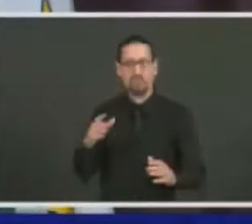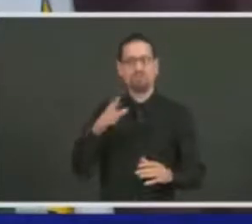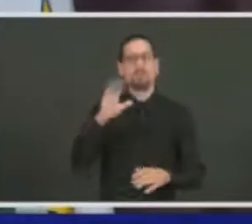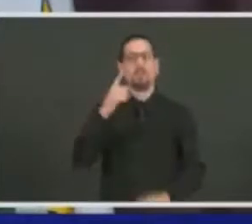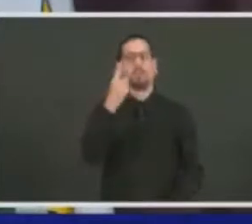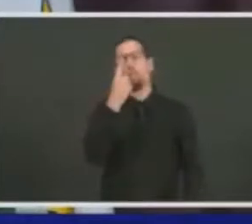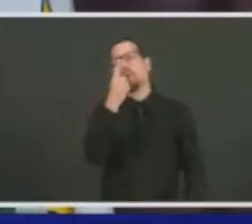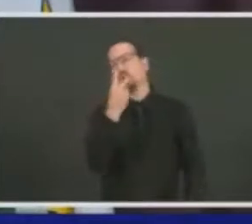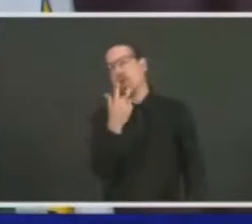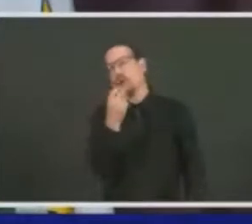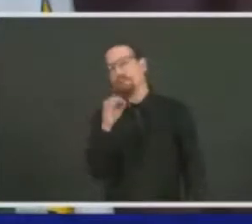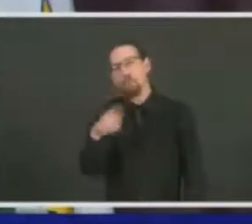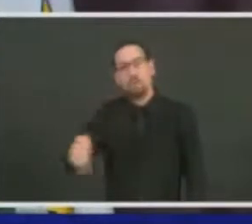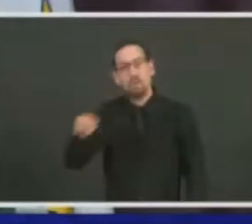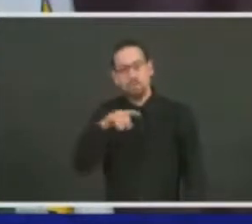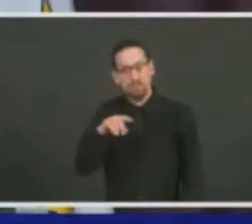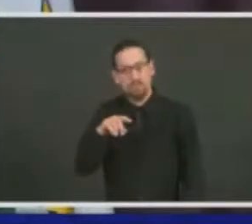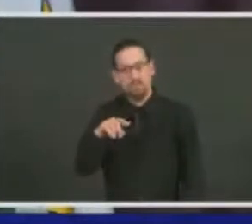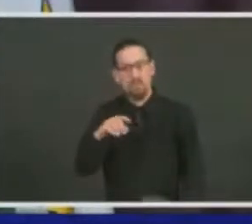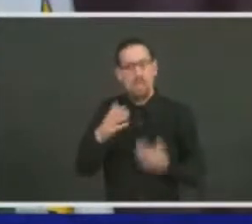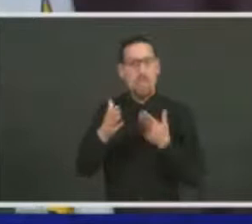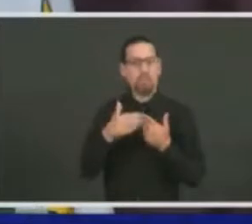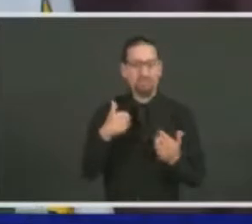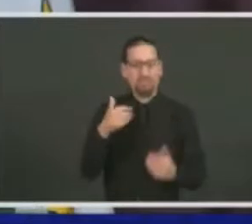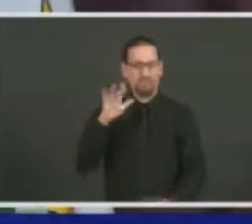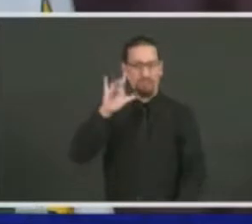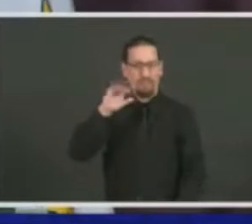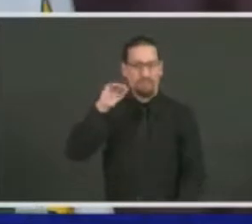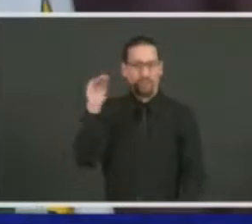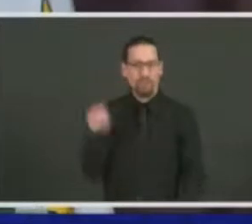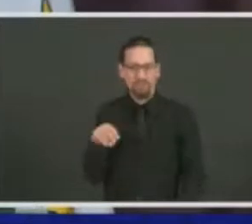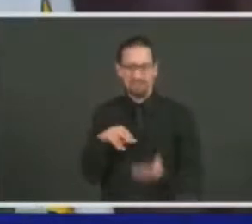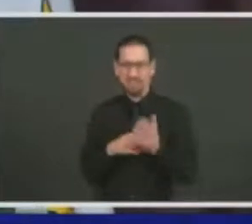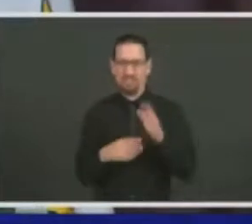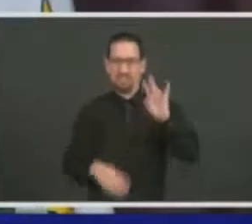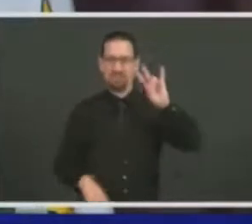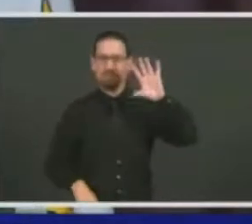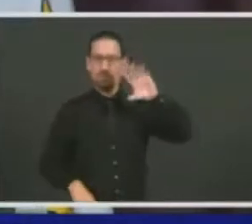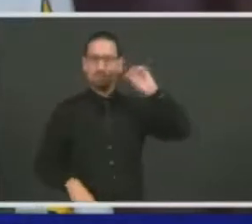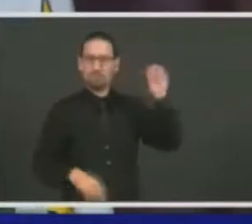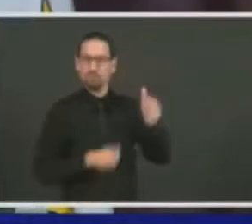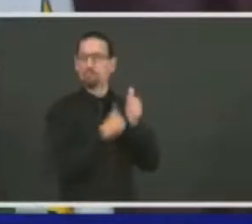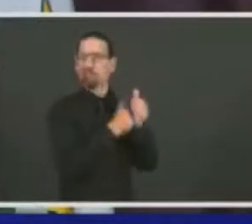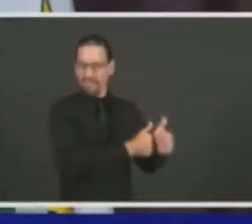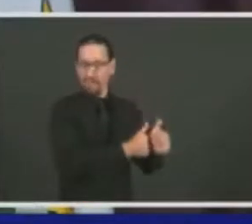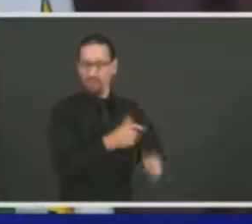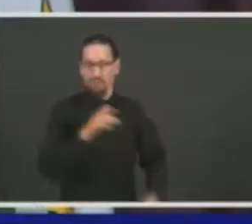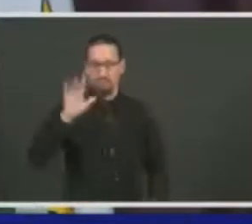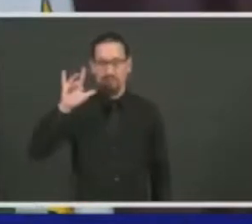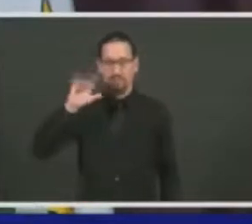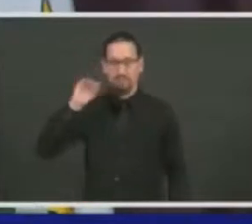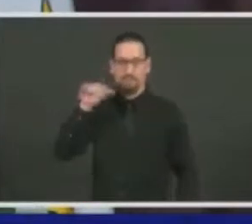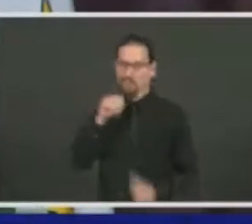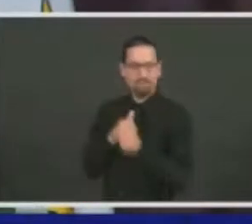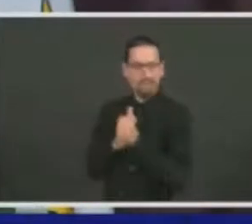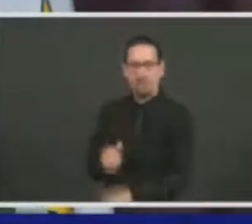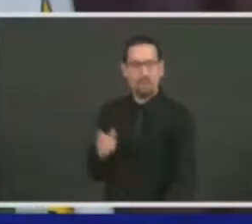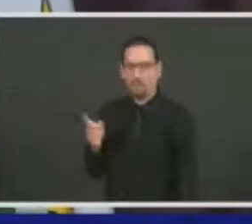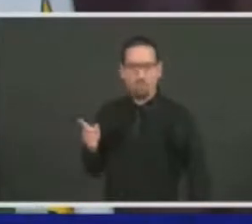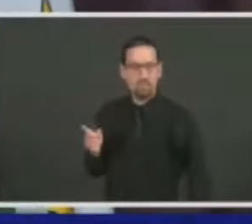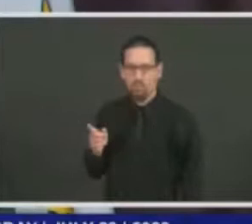involved return visits to a restaurant with previous violations. There's just no excuse for